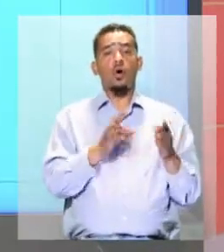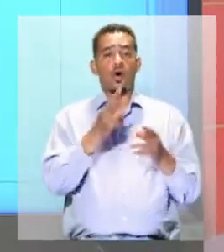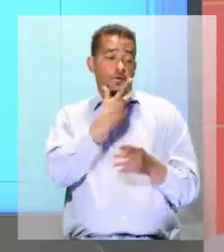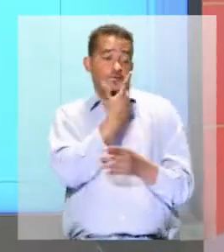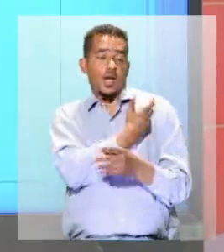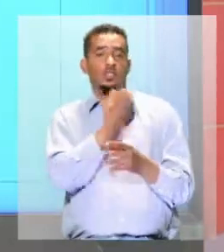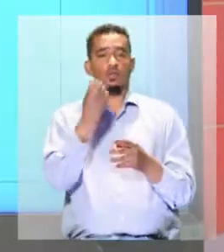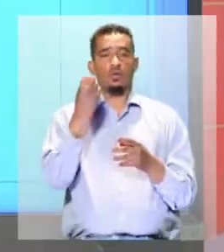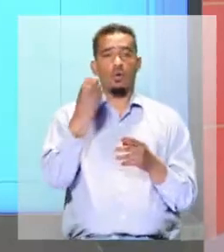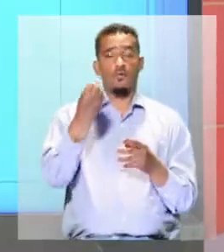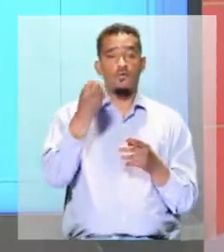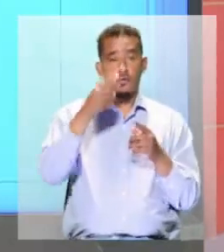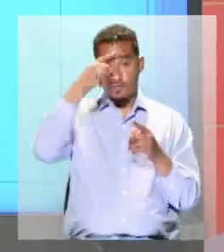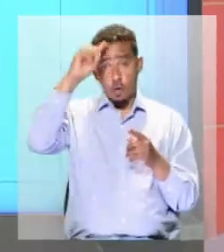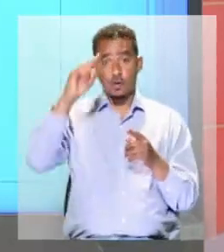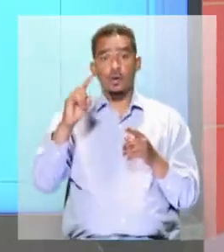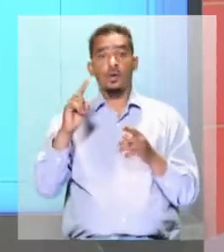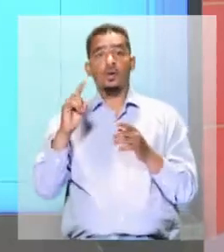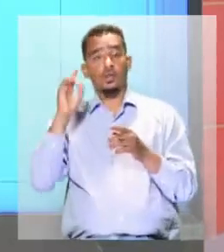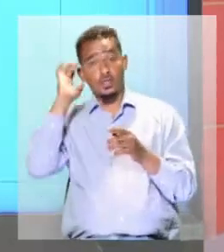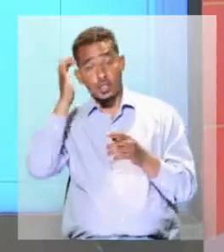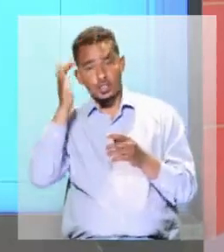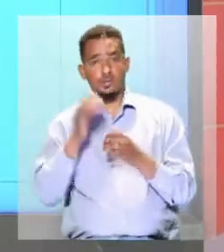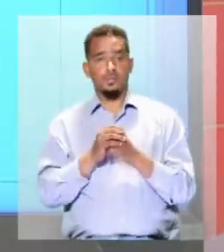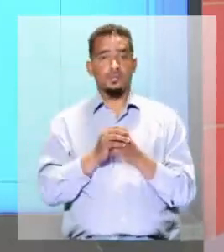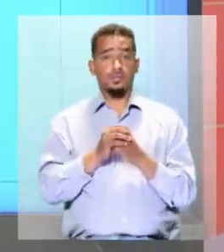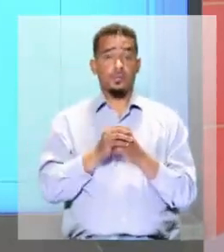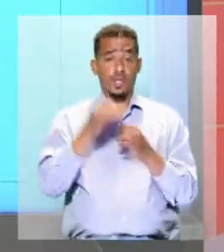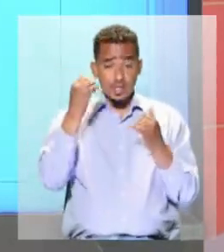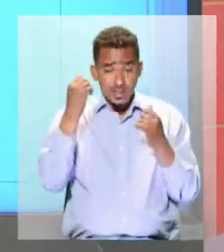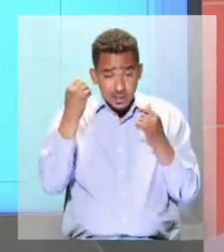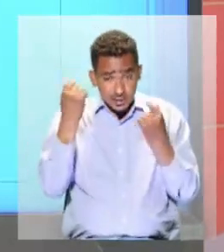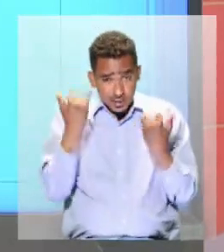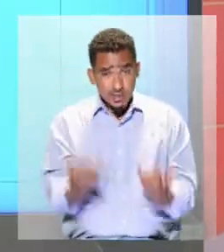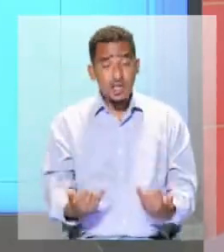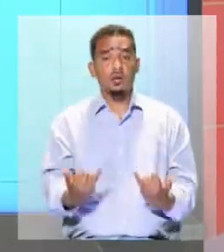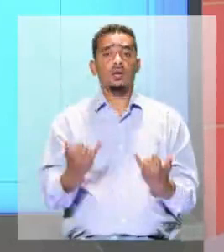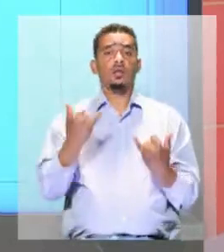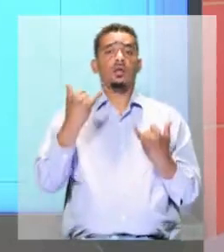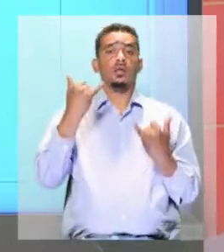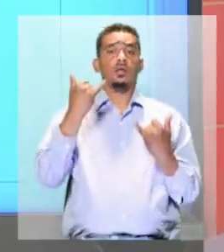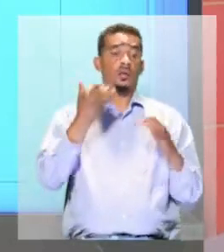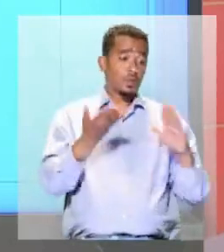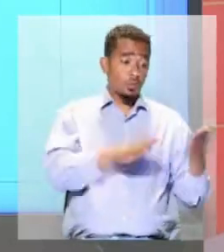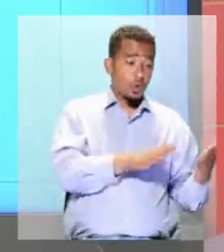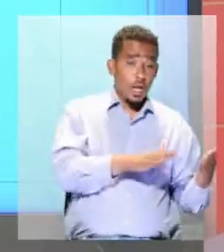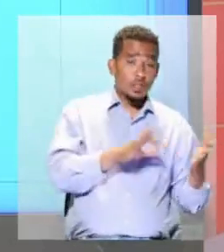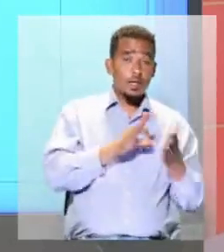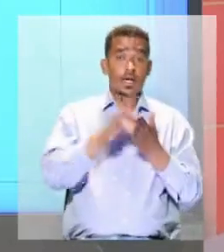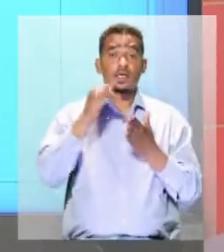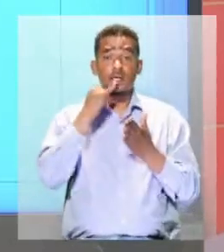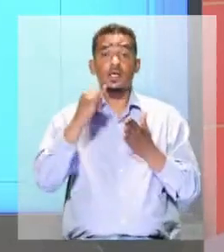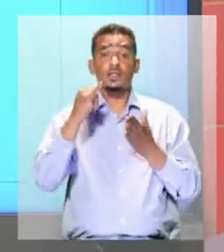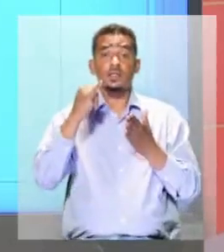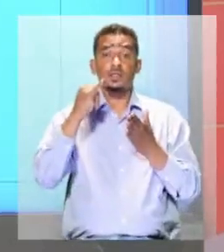tropical diseases. So still the mortality rate of Africa is very high, but it declined